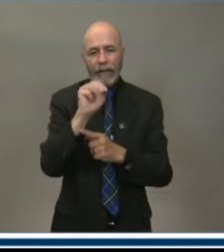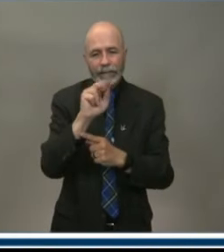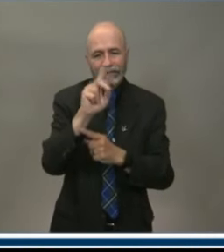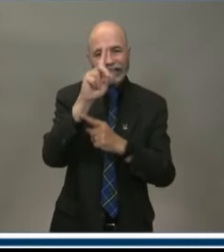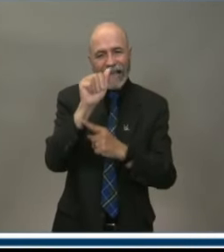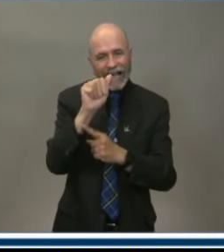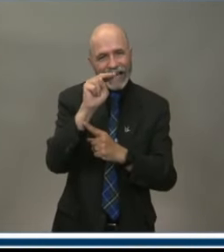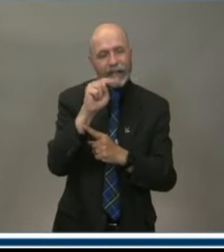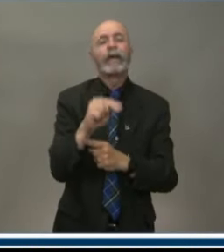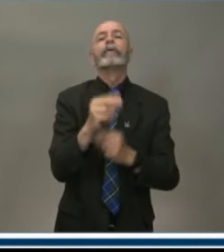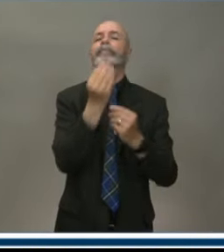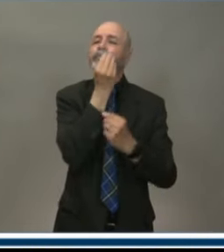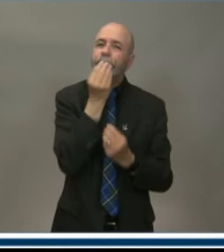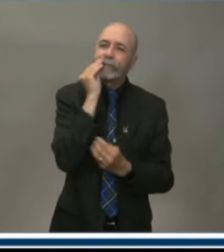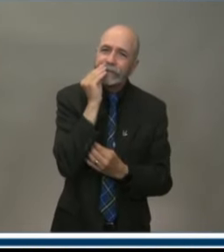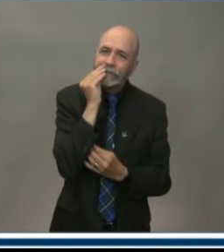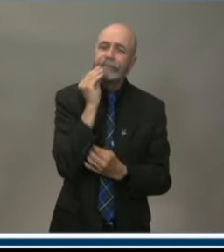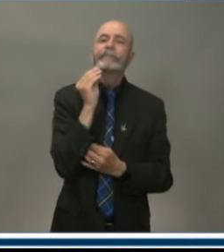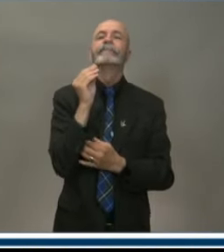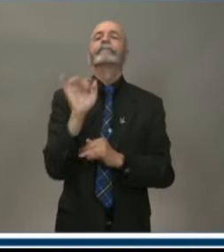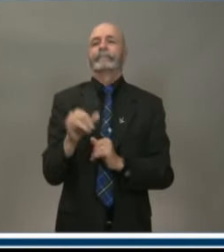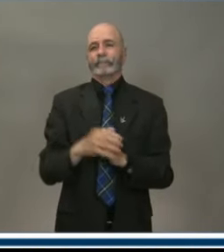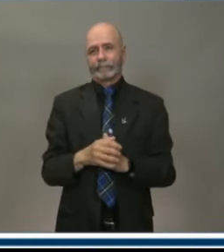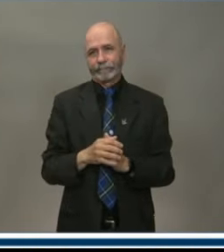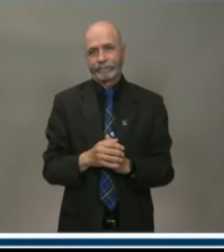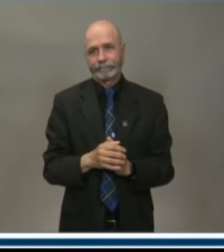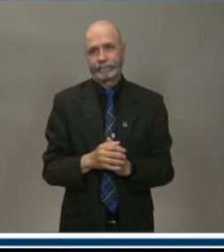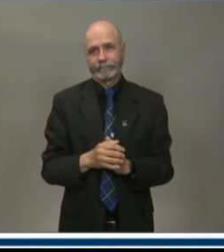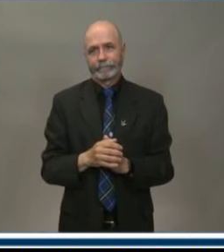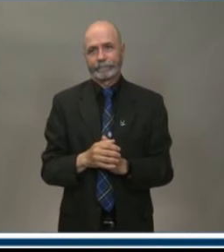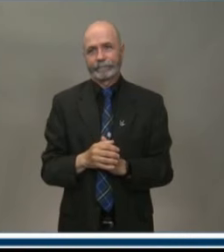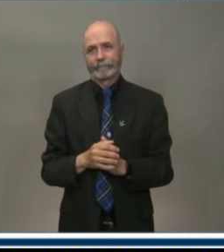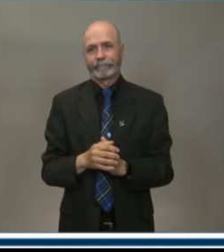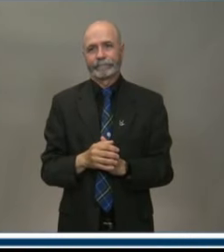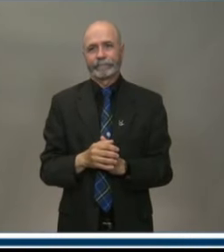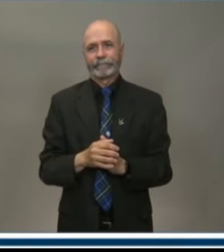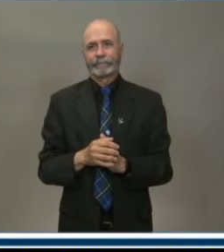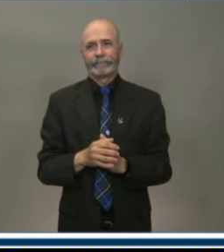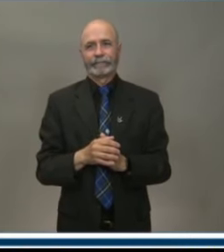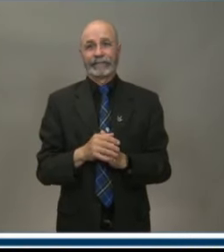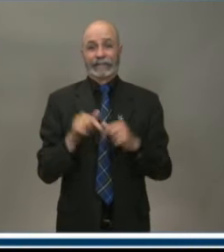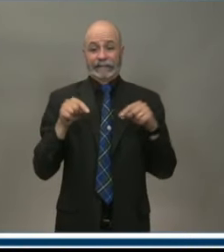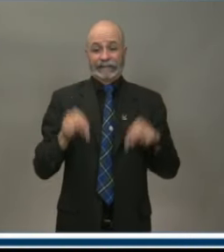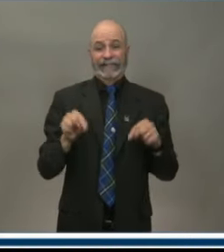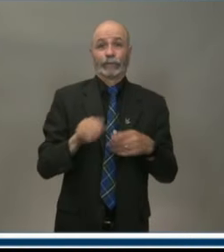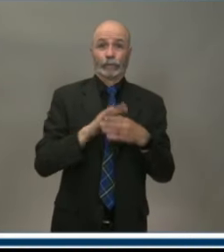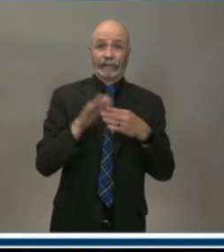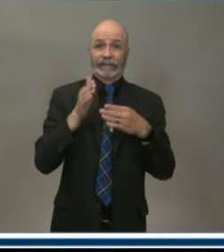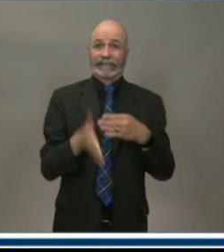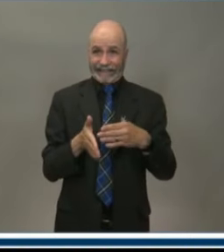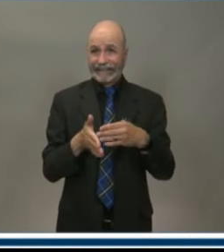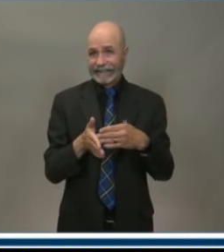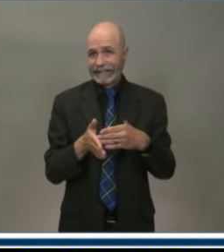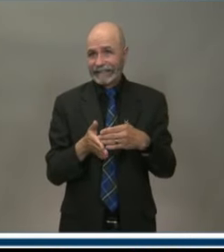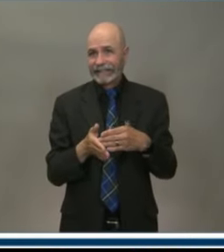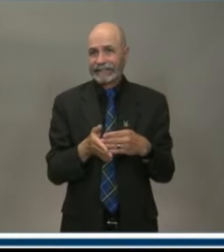And as I said yesterday, as we enter the weekend, I want to repeat some of the things that I said